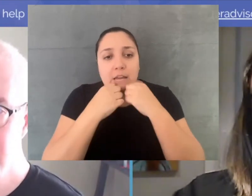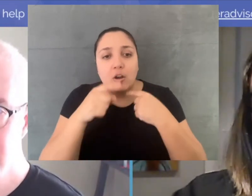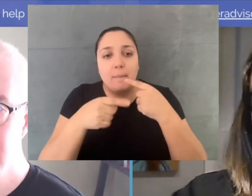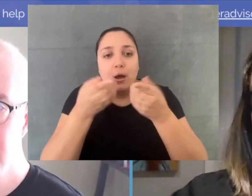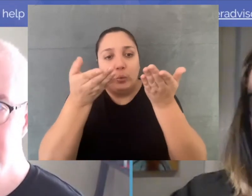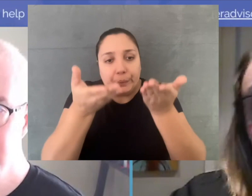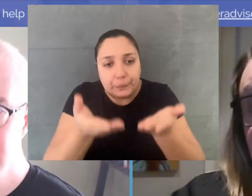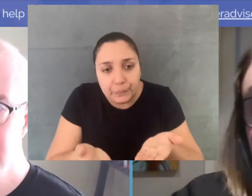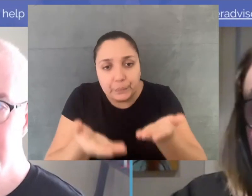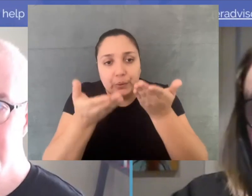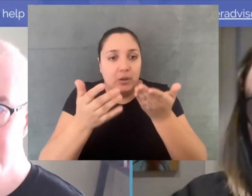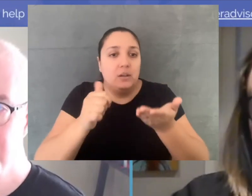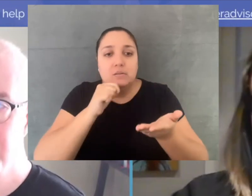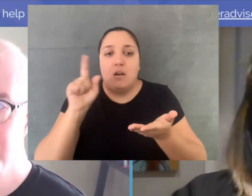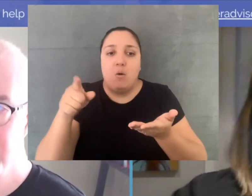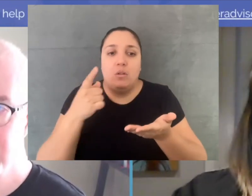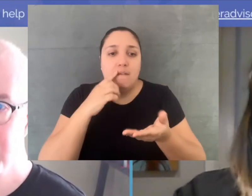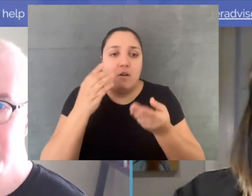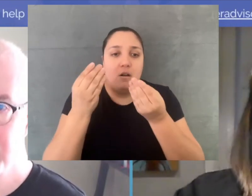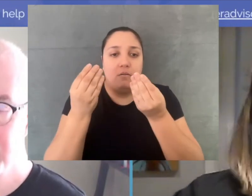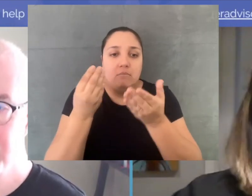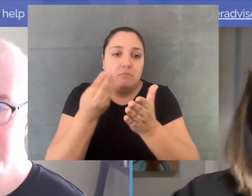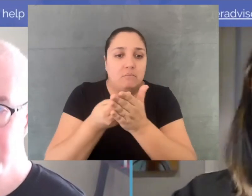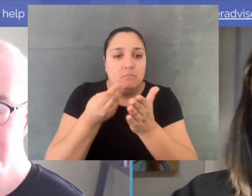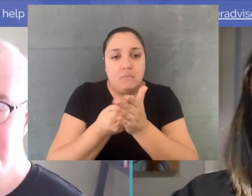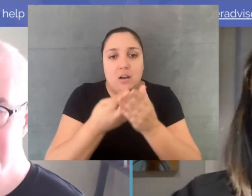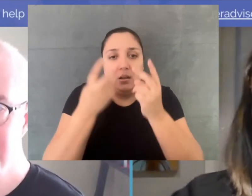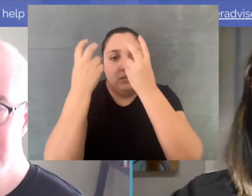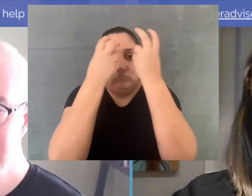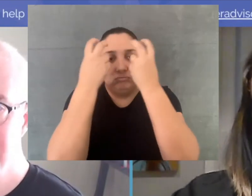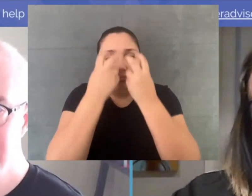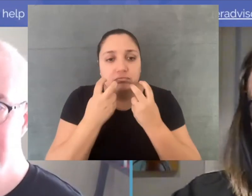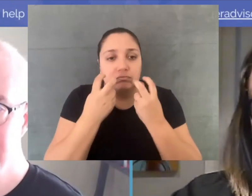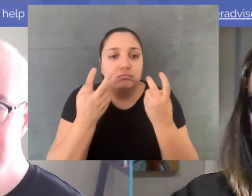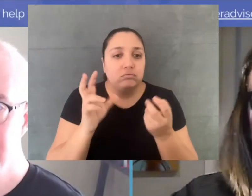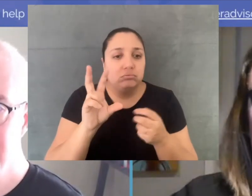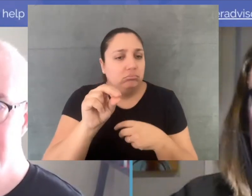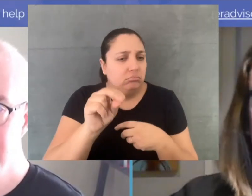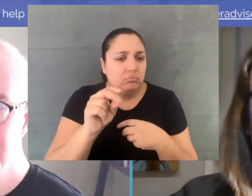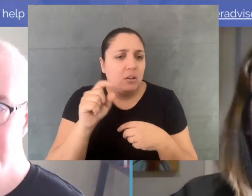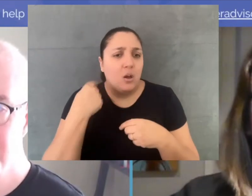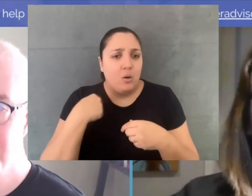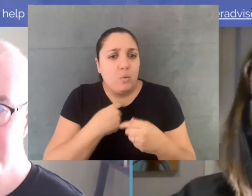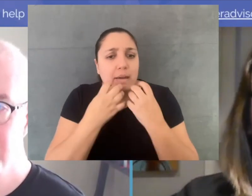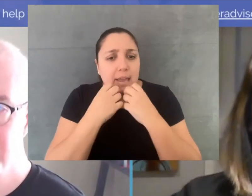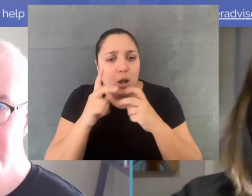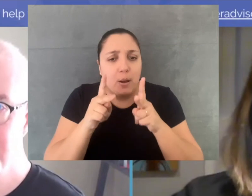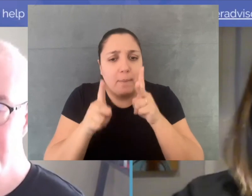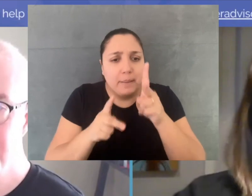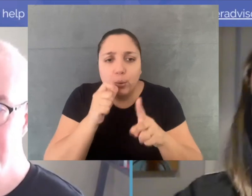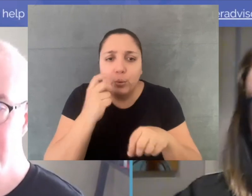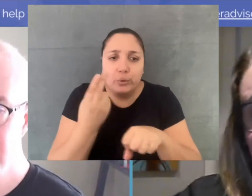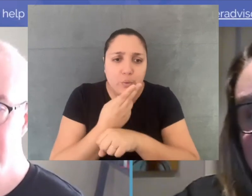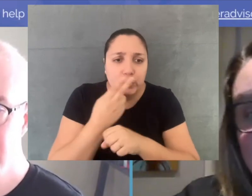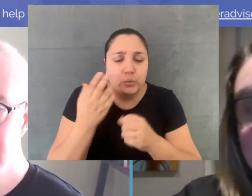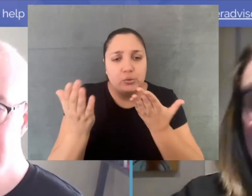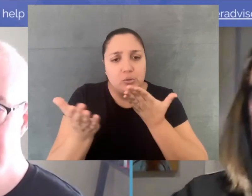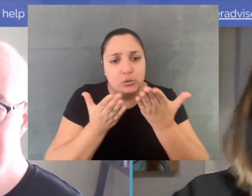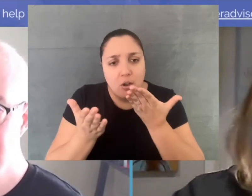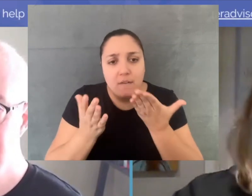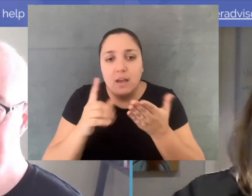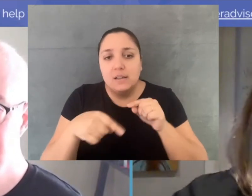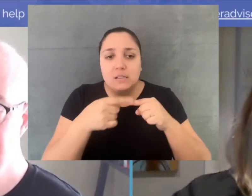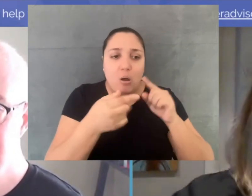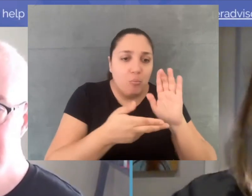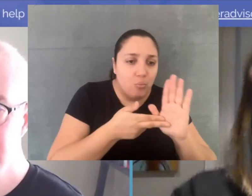about you as a part of our business. We're not just here for money. We care about the people using our services. So it helps with branding.